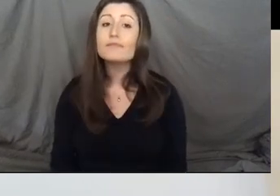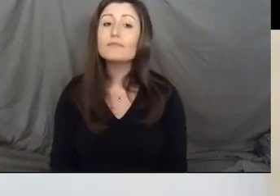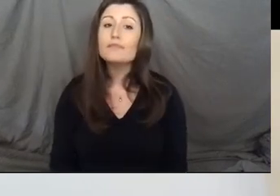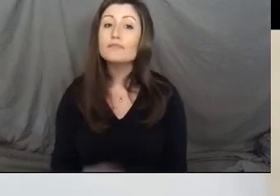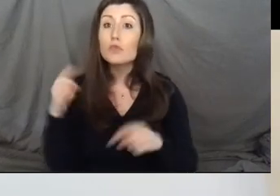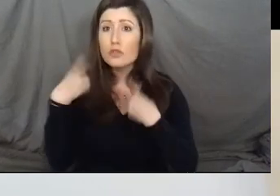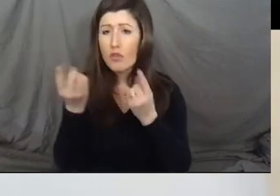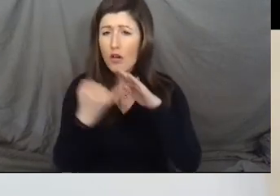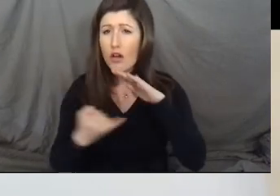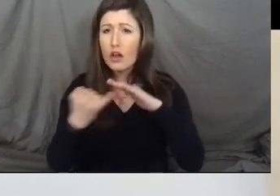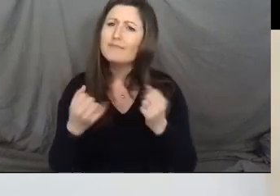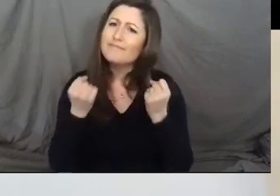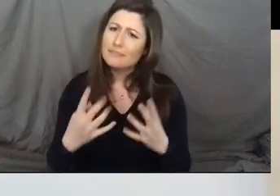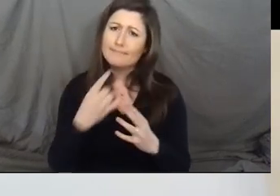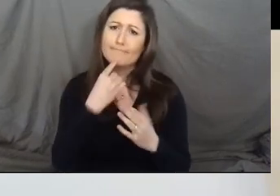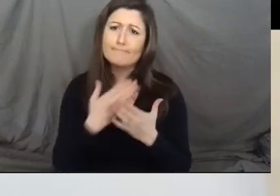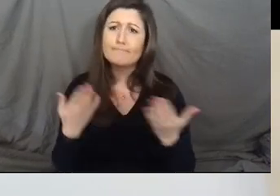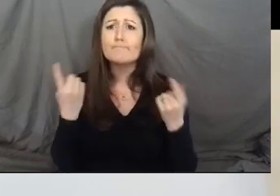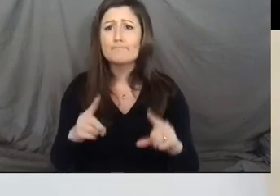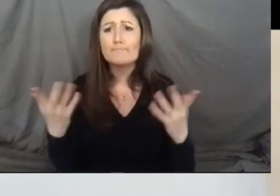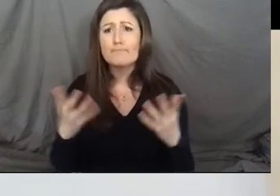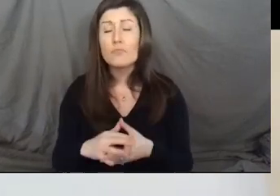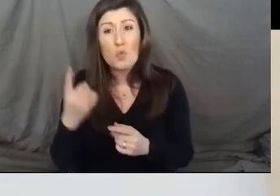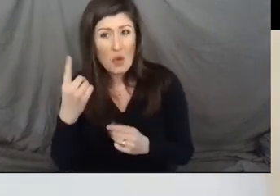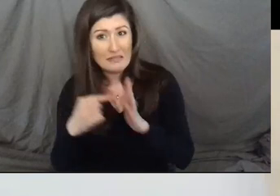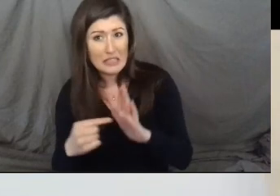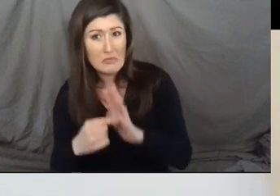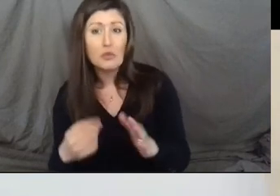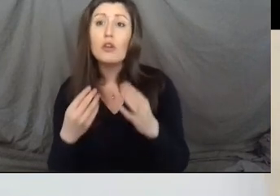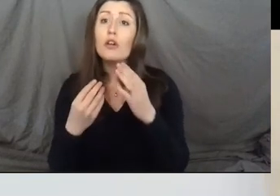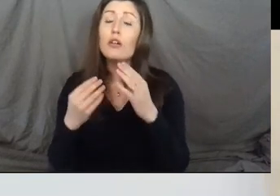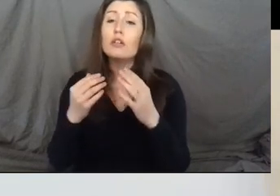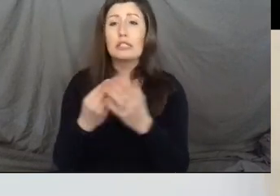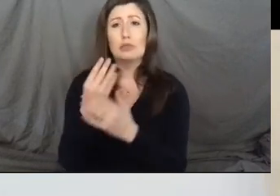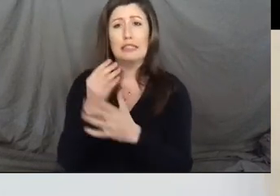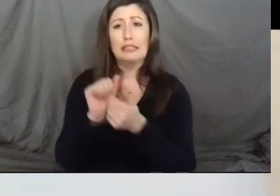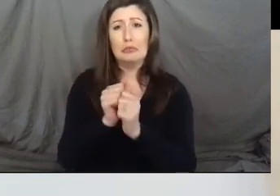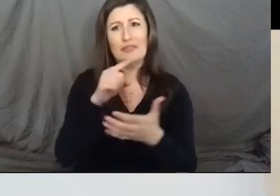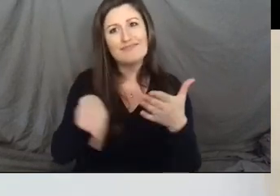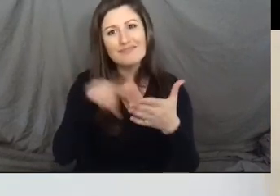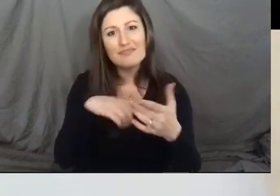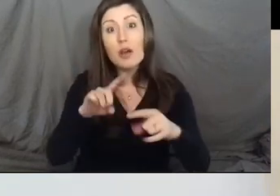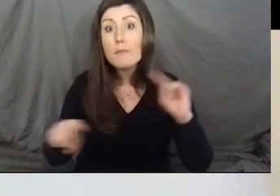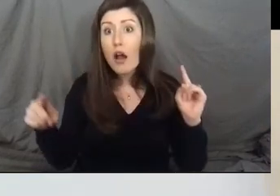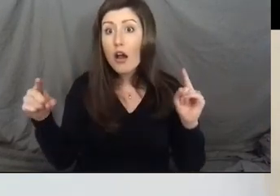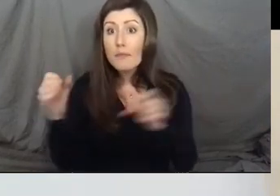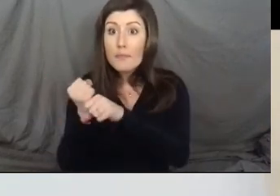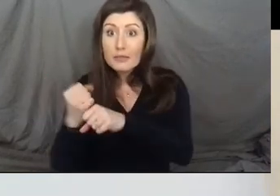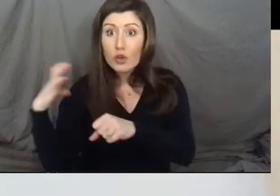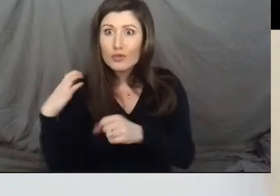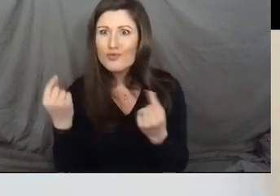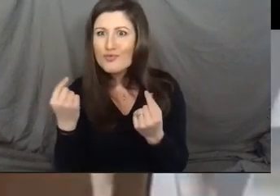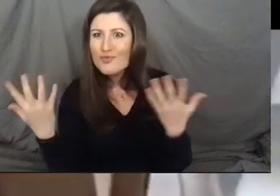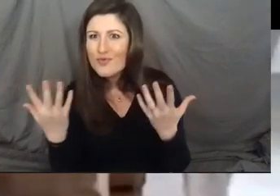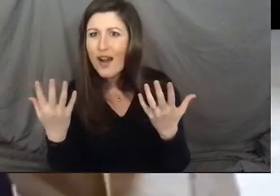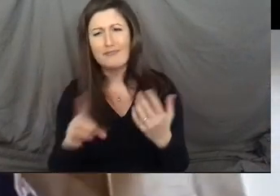of disappointing things that has happened. One of those things is spring sports being canceled, but this baseball coach decided to take a different approach for his team. Let's go see what he